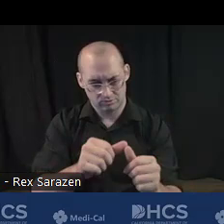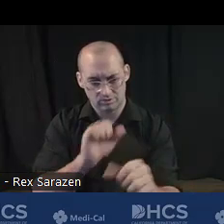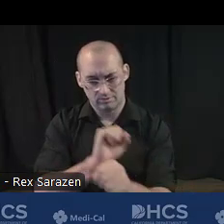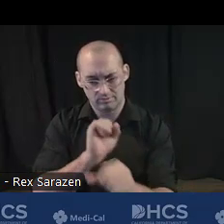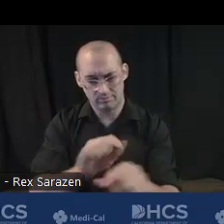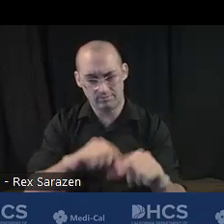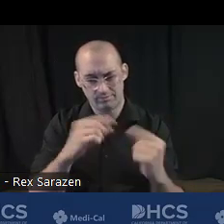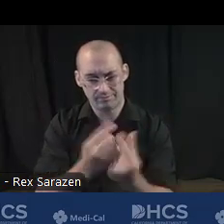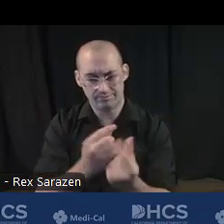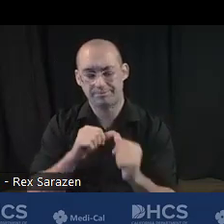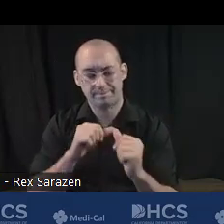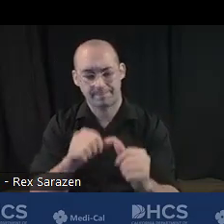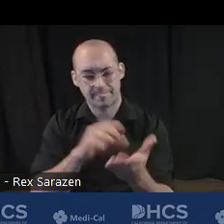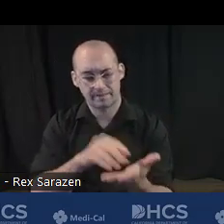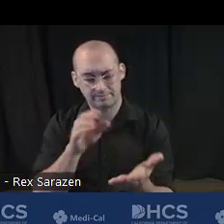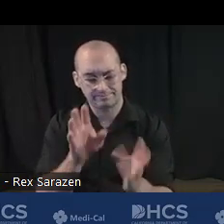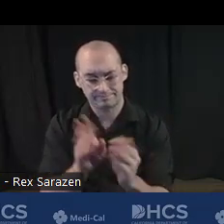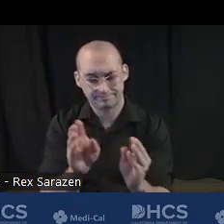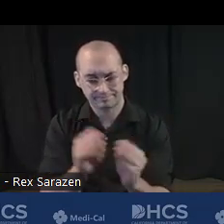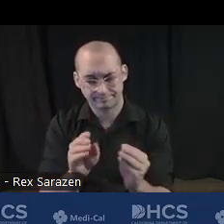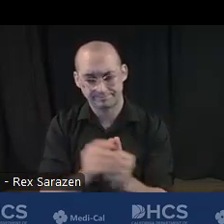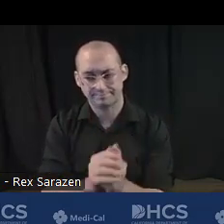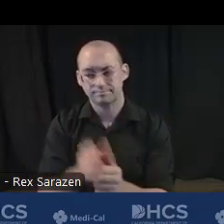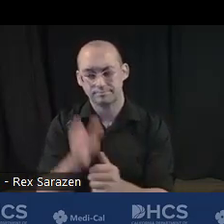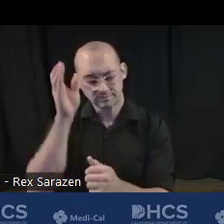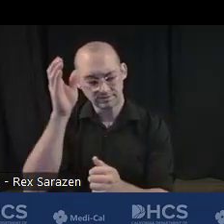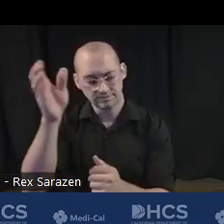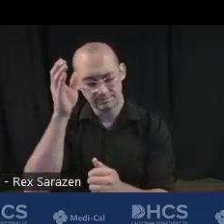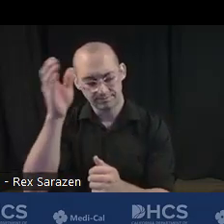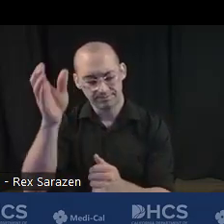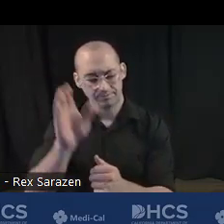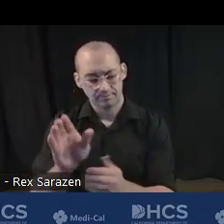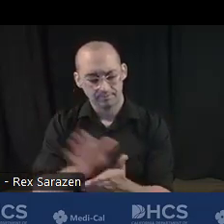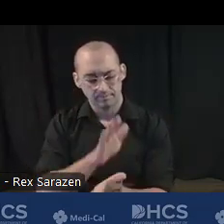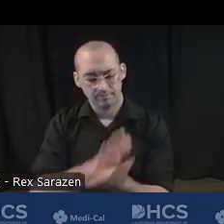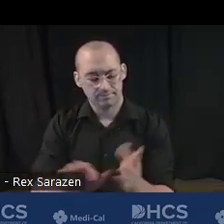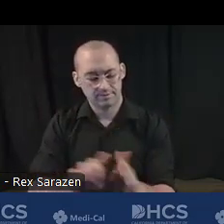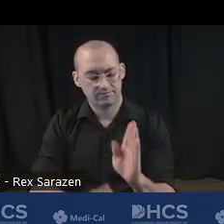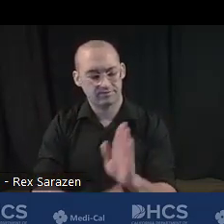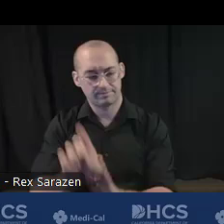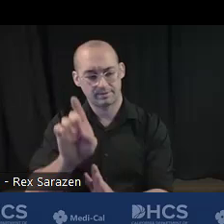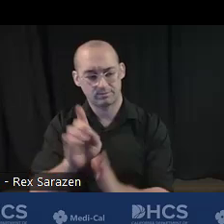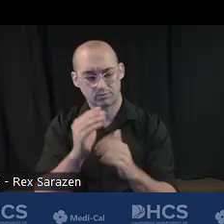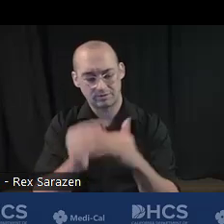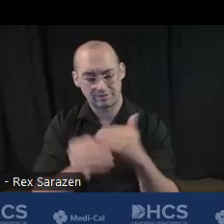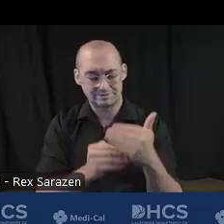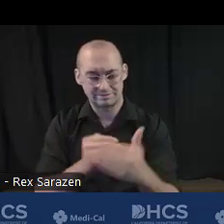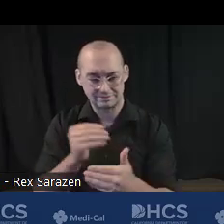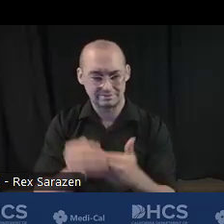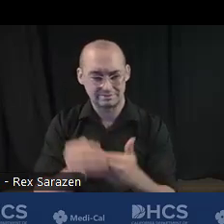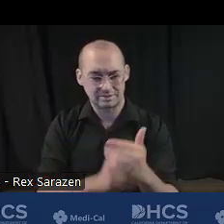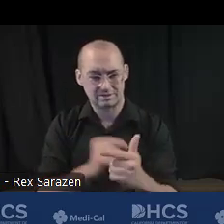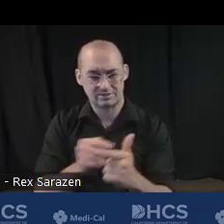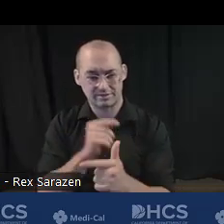continuing meetings as we go through the concept paper development process, and then following